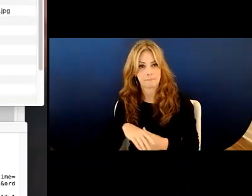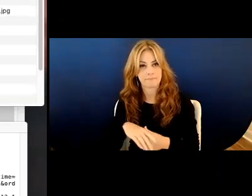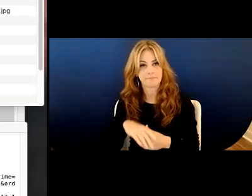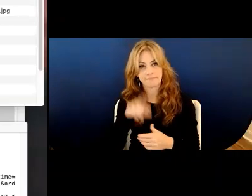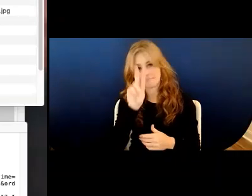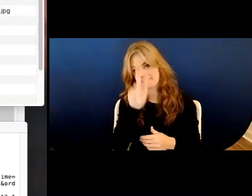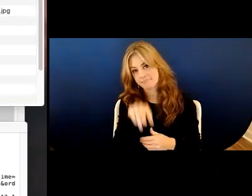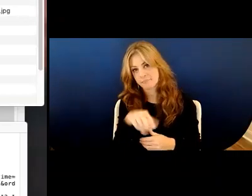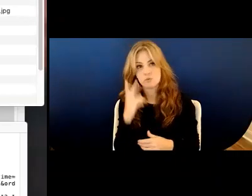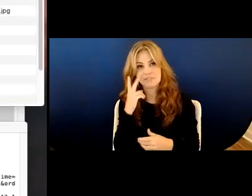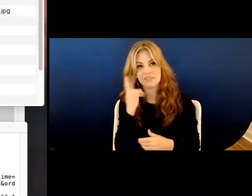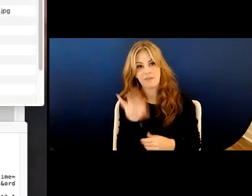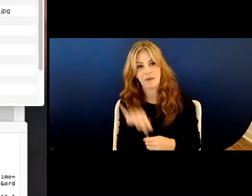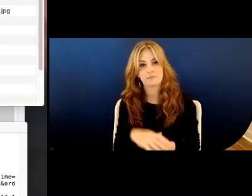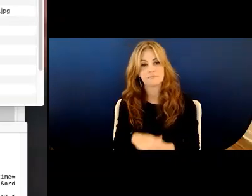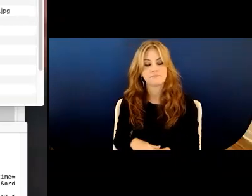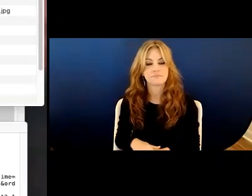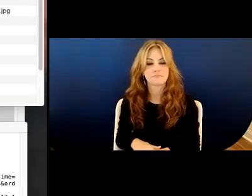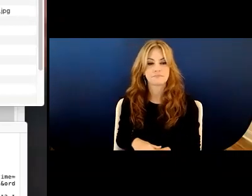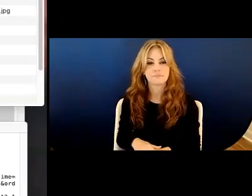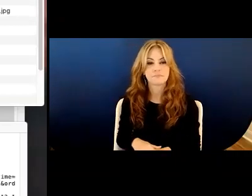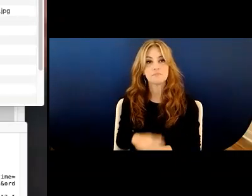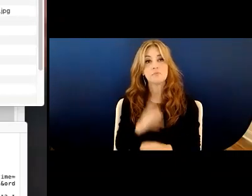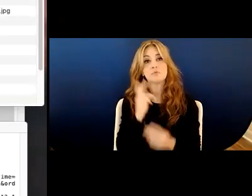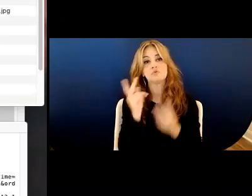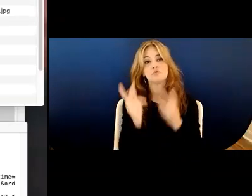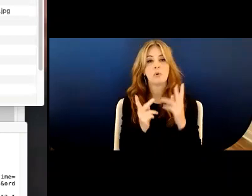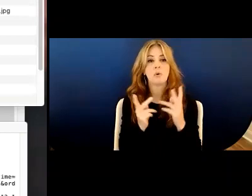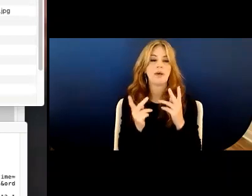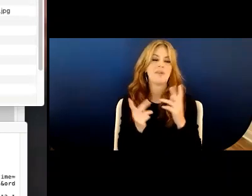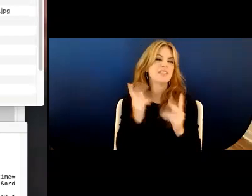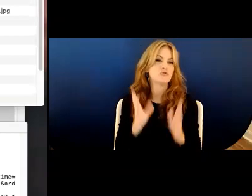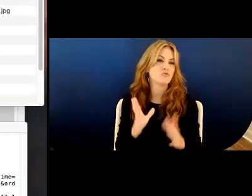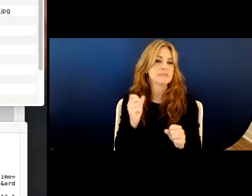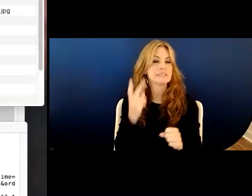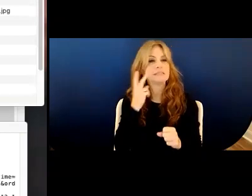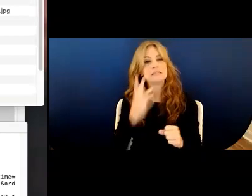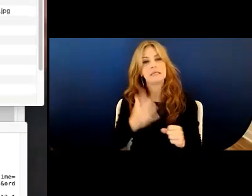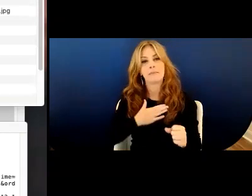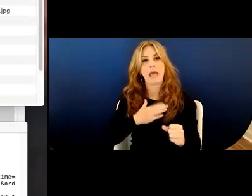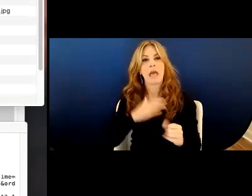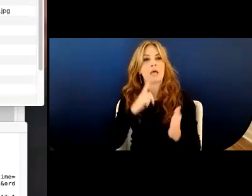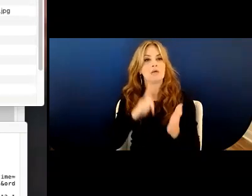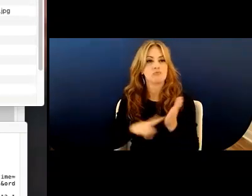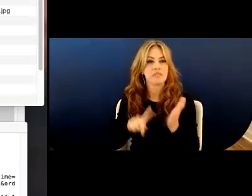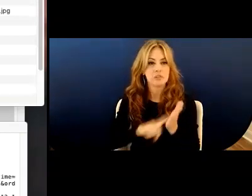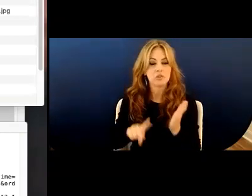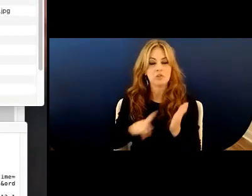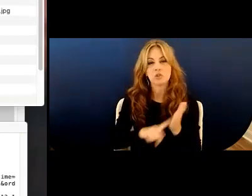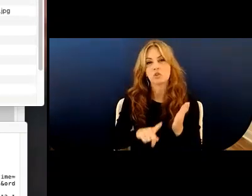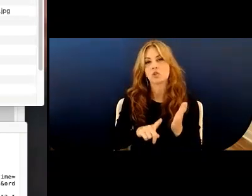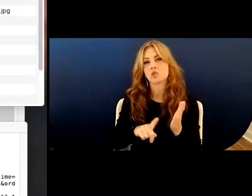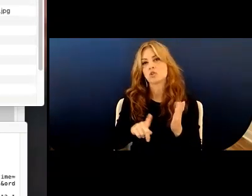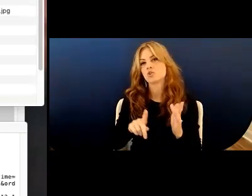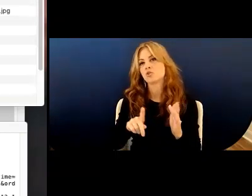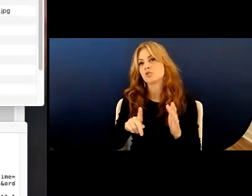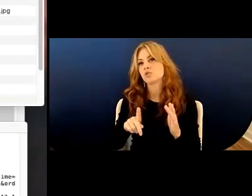Here's a chance for my visitors to look at my research references in more